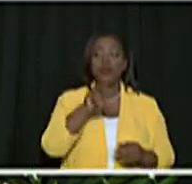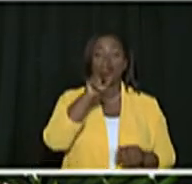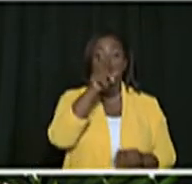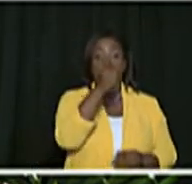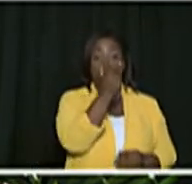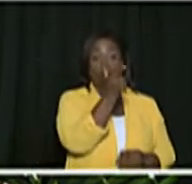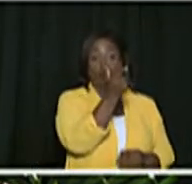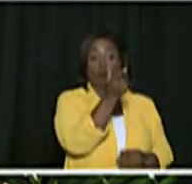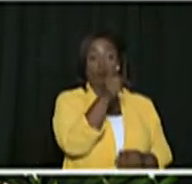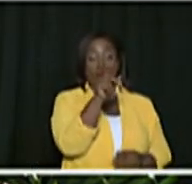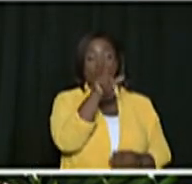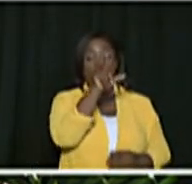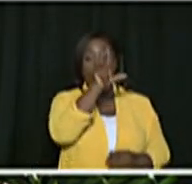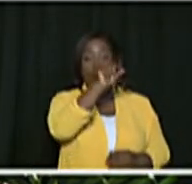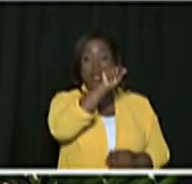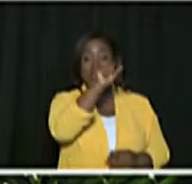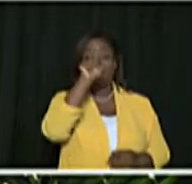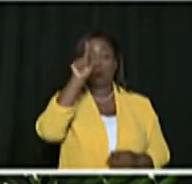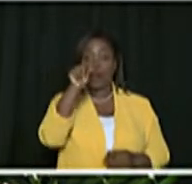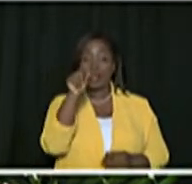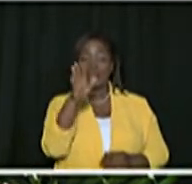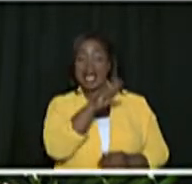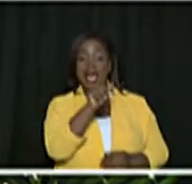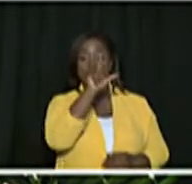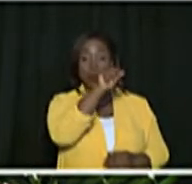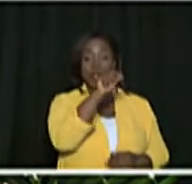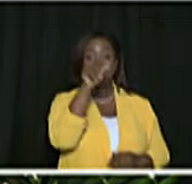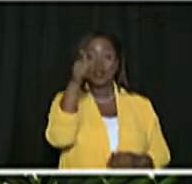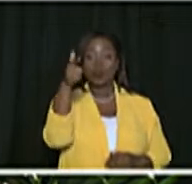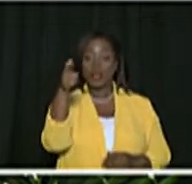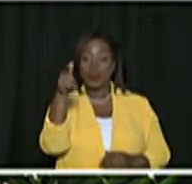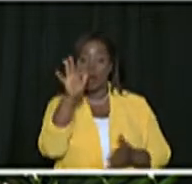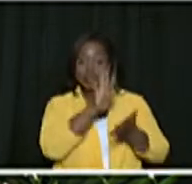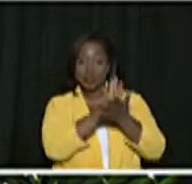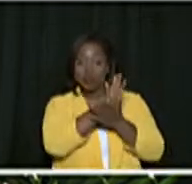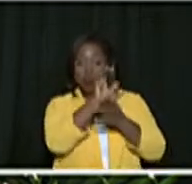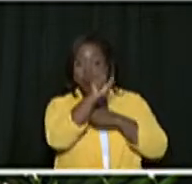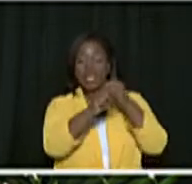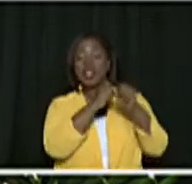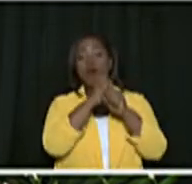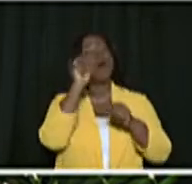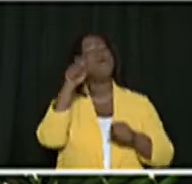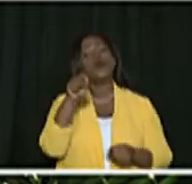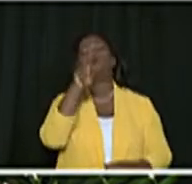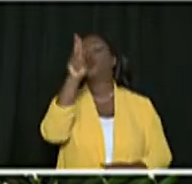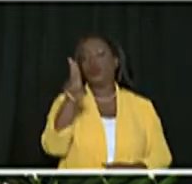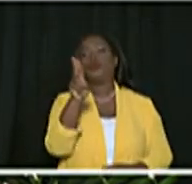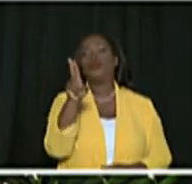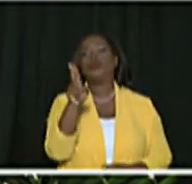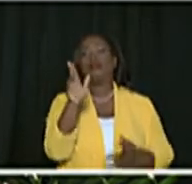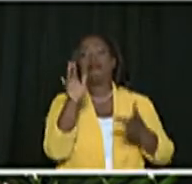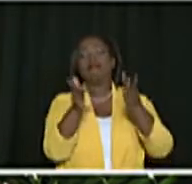2020-2021 school year. One of the things that we're looking at is to see, well, how best within the